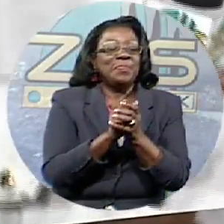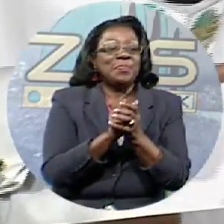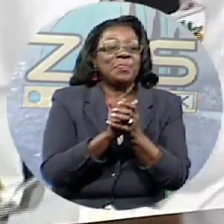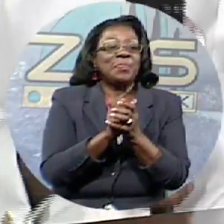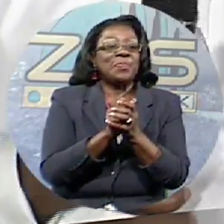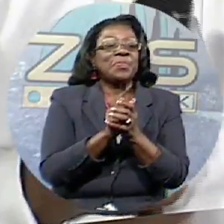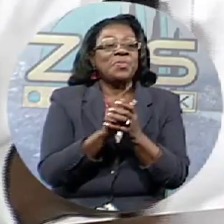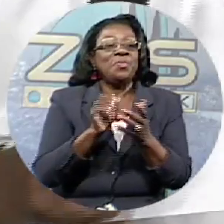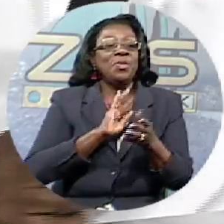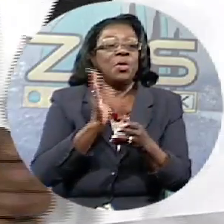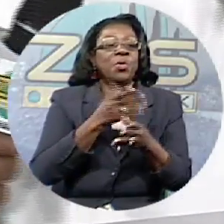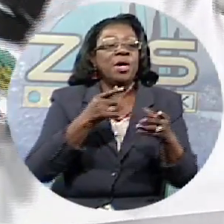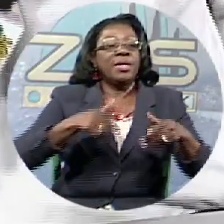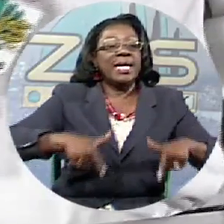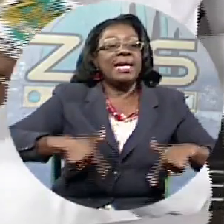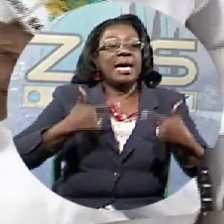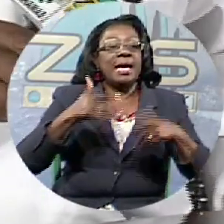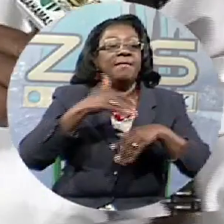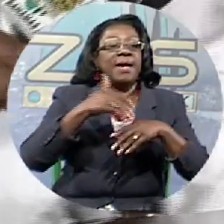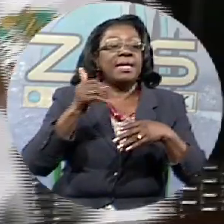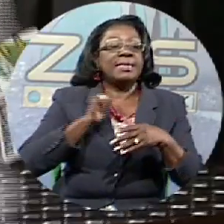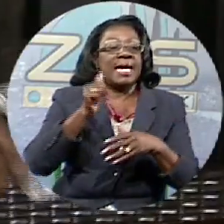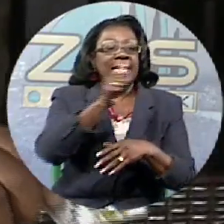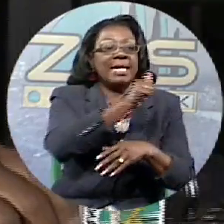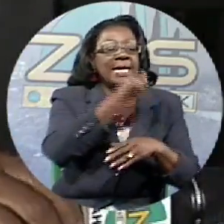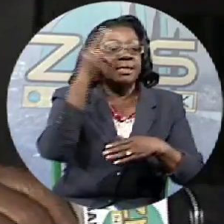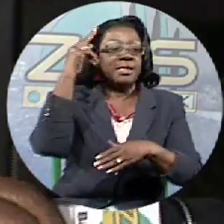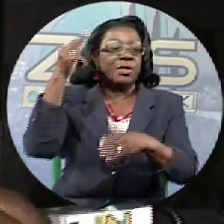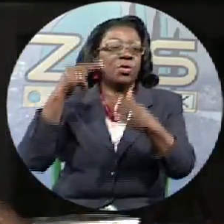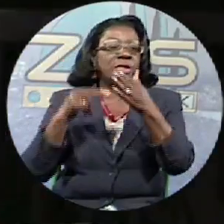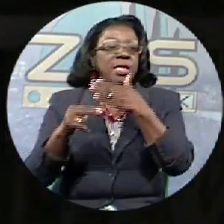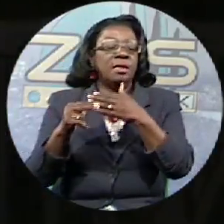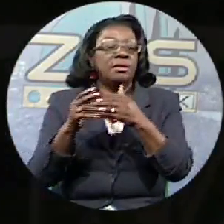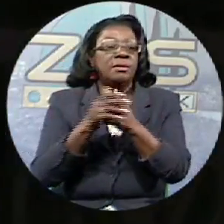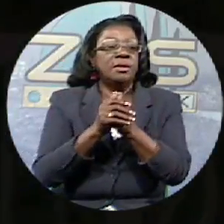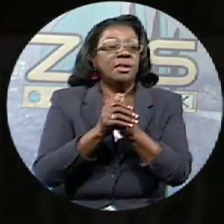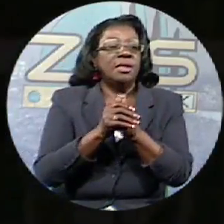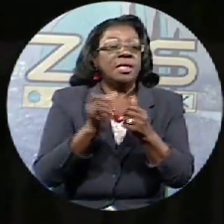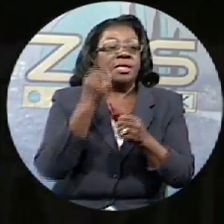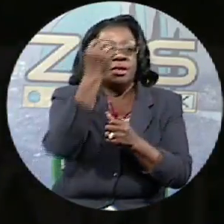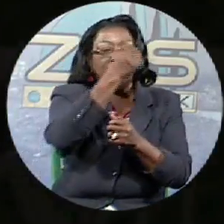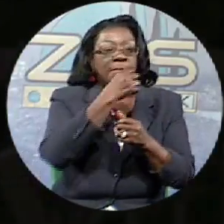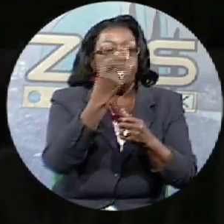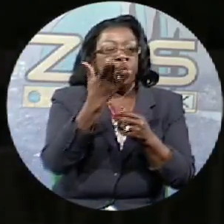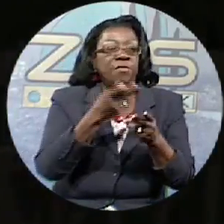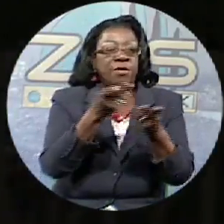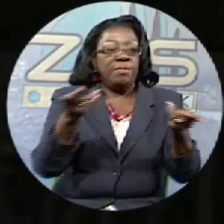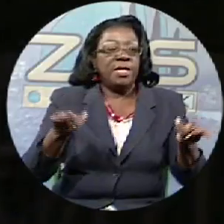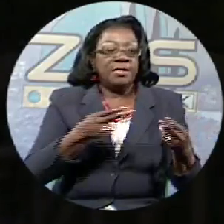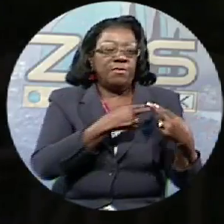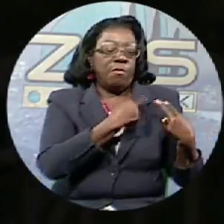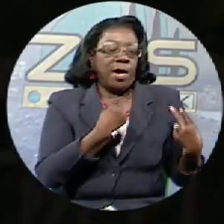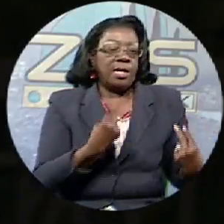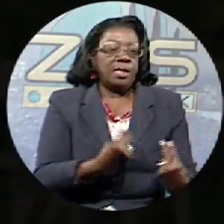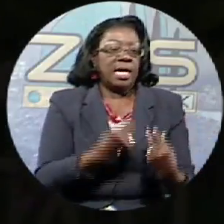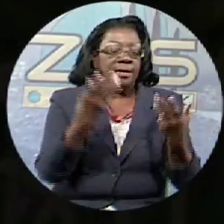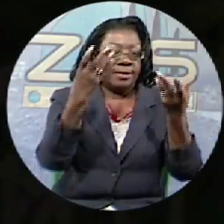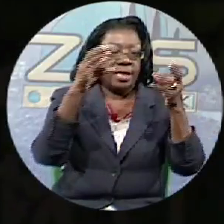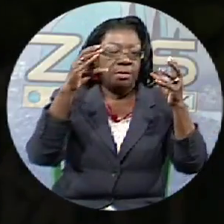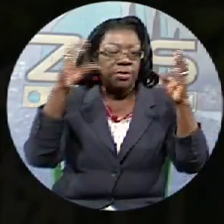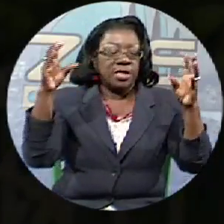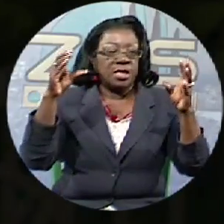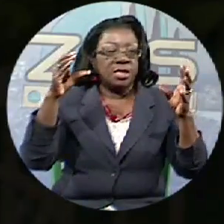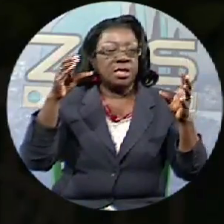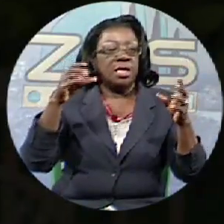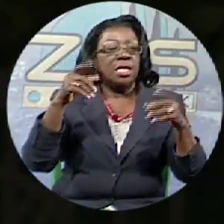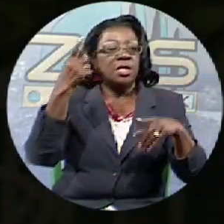we are again live from the Atlantis Resort at Virgil's Barbecue, a beautiful spot here for your Valentine's Day. We want to remind you to